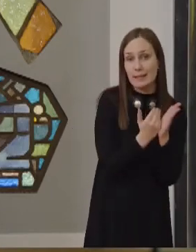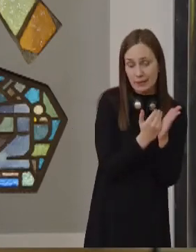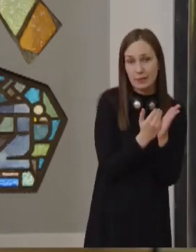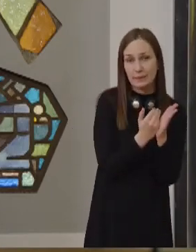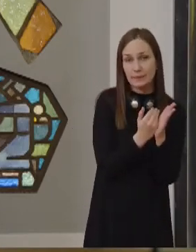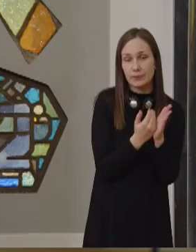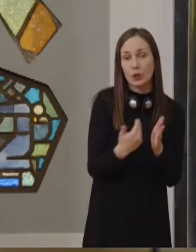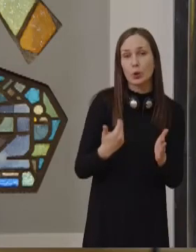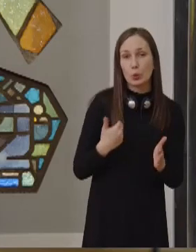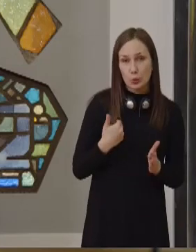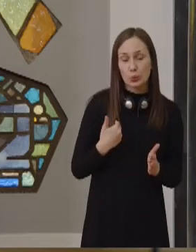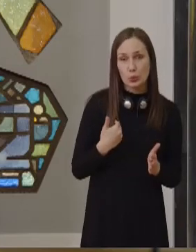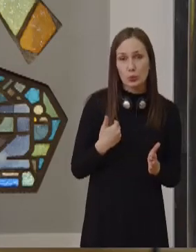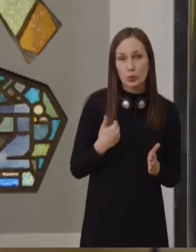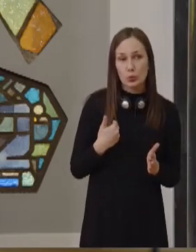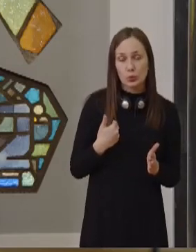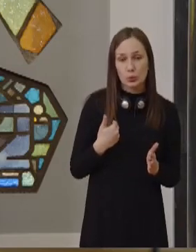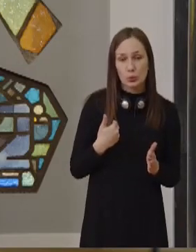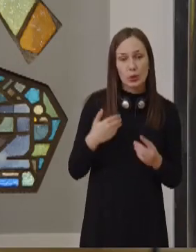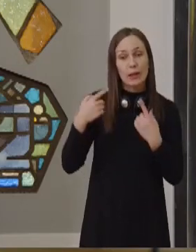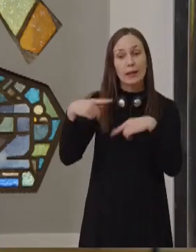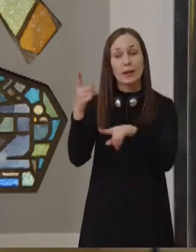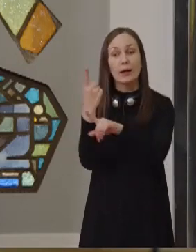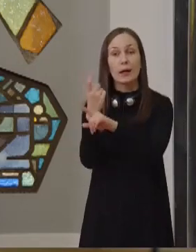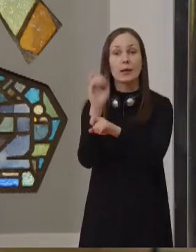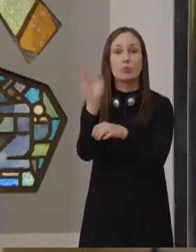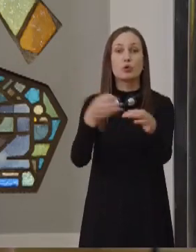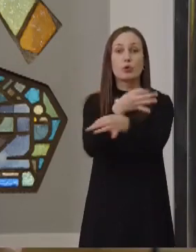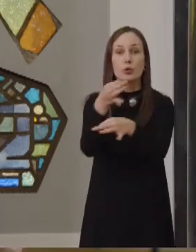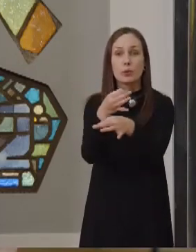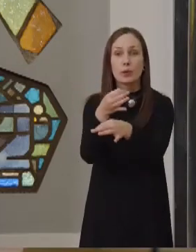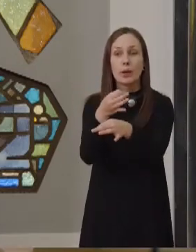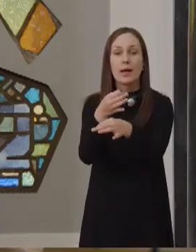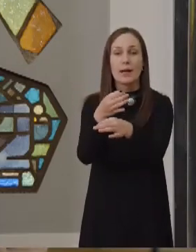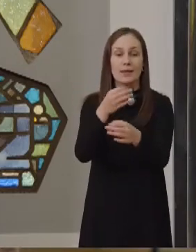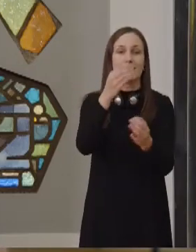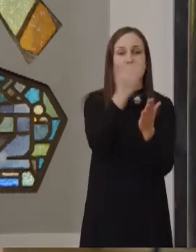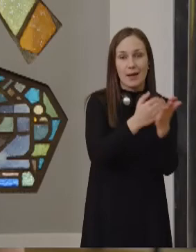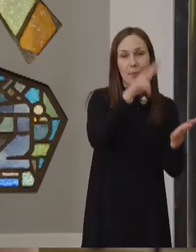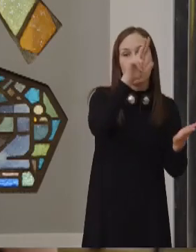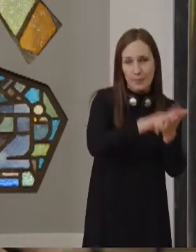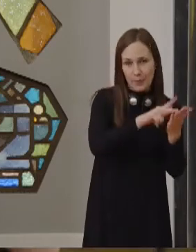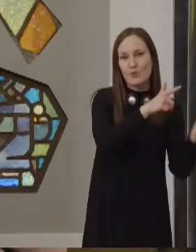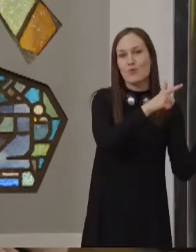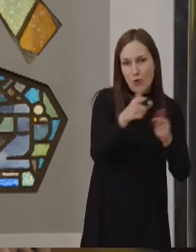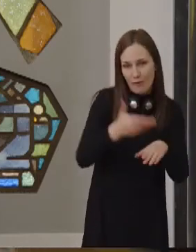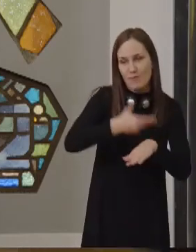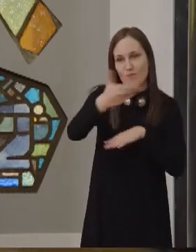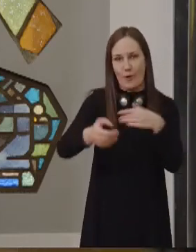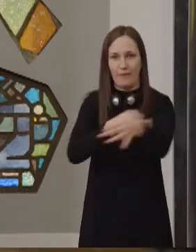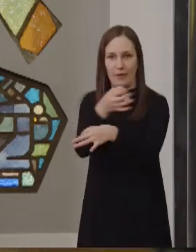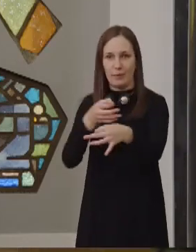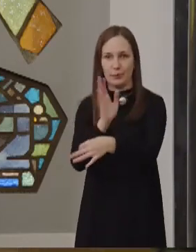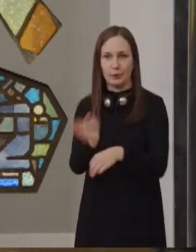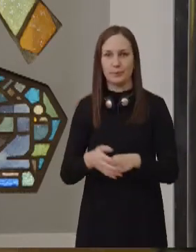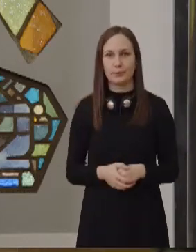Thank you, everyone. We had the debate on the law of partnership. I hope that next time we will be talking once